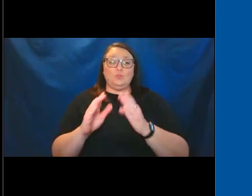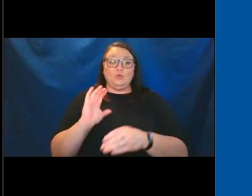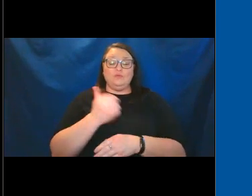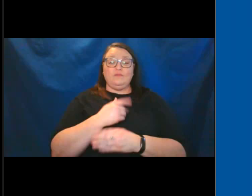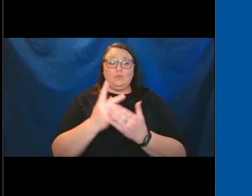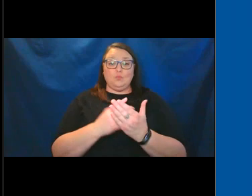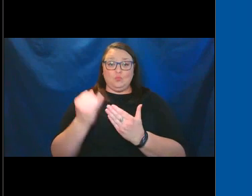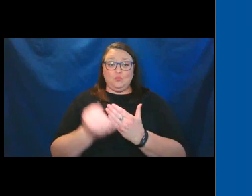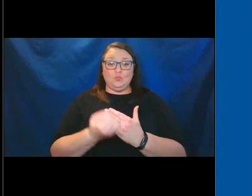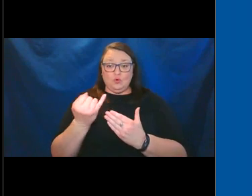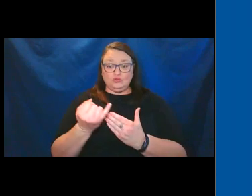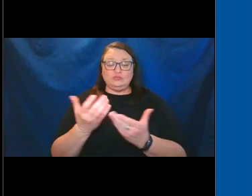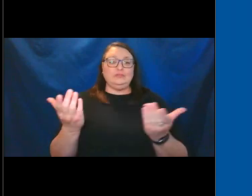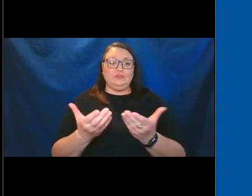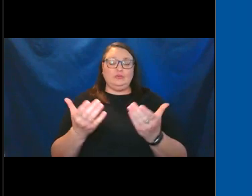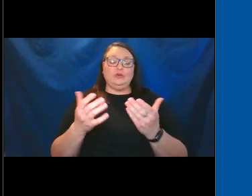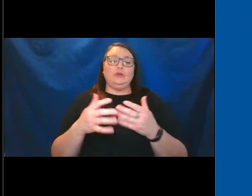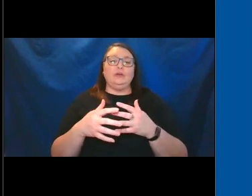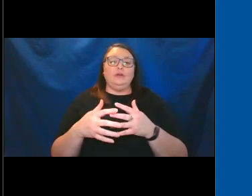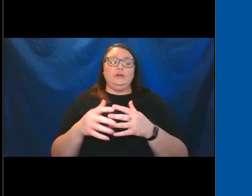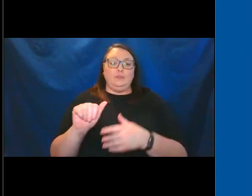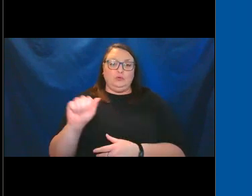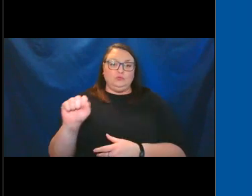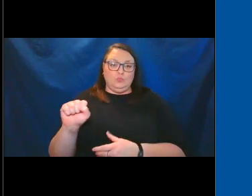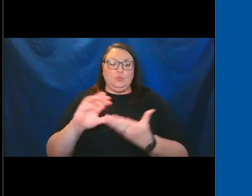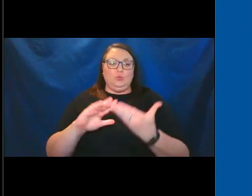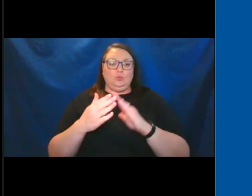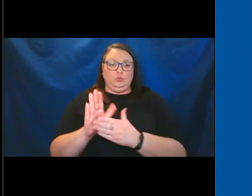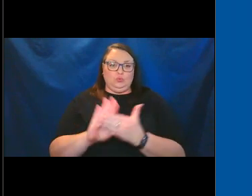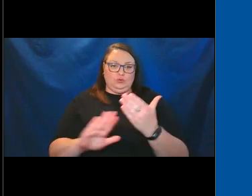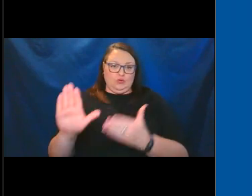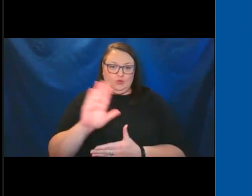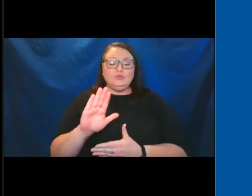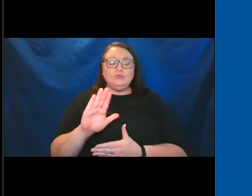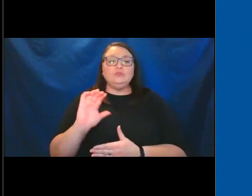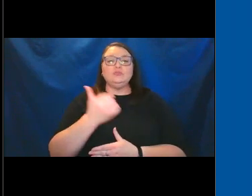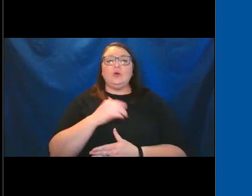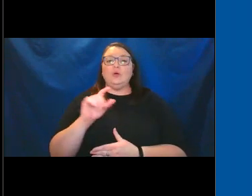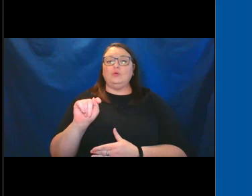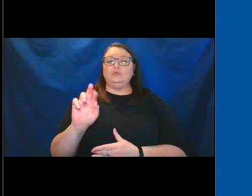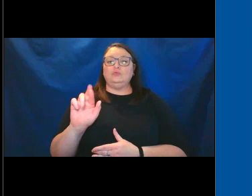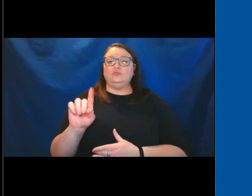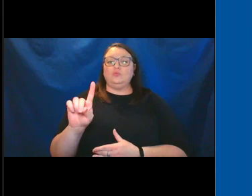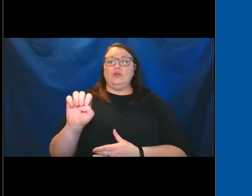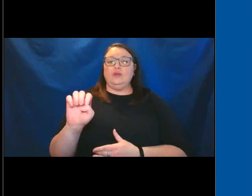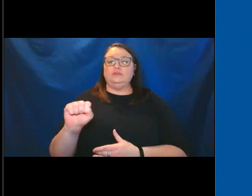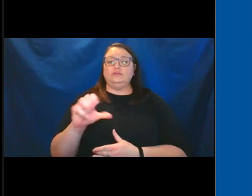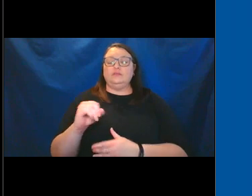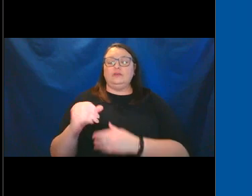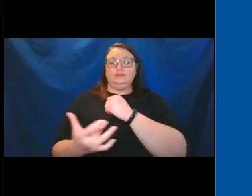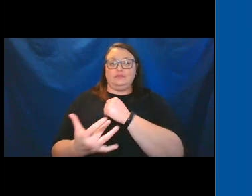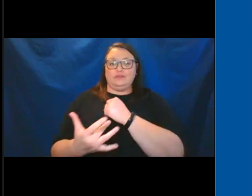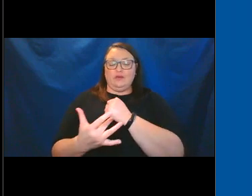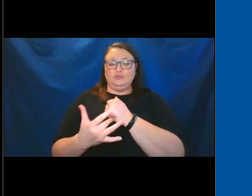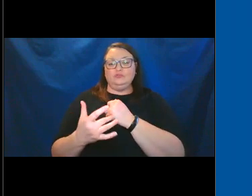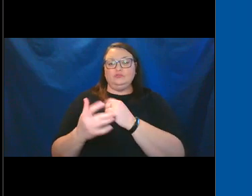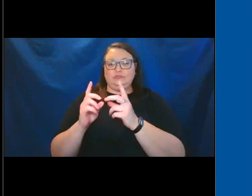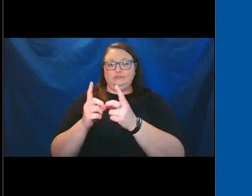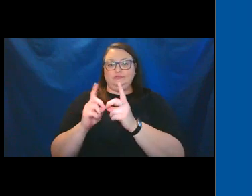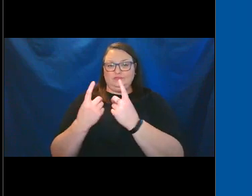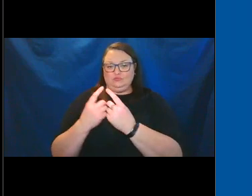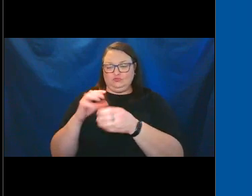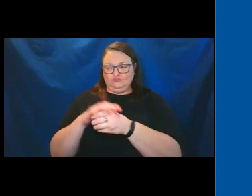is here at the American Samoa Community College, and it's our Trades and Technology Division. So again, we're a